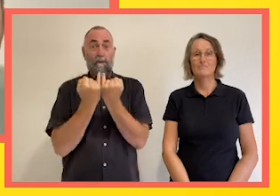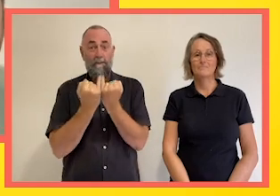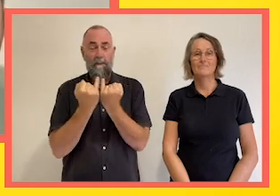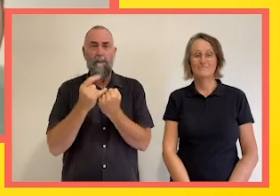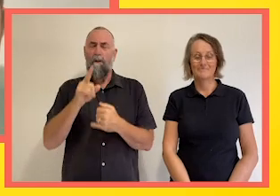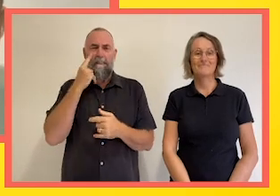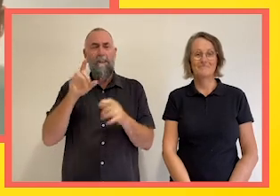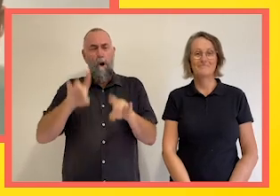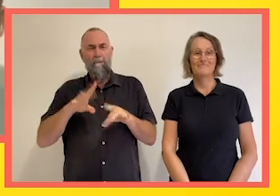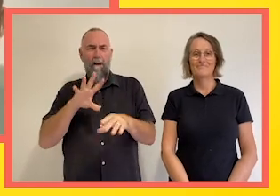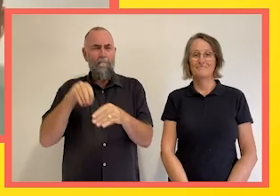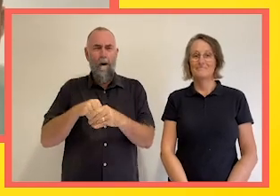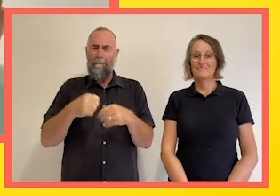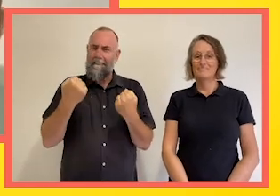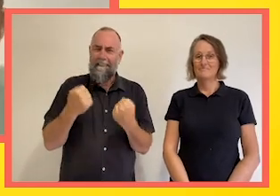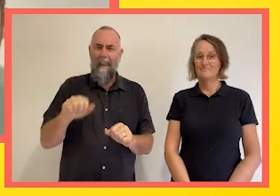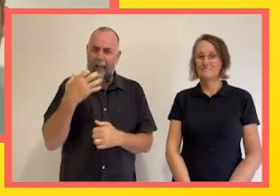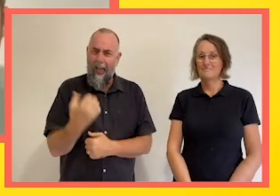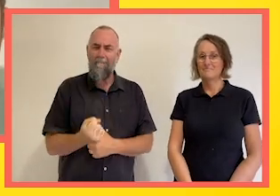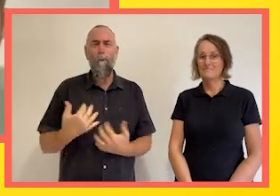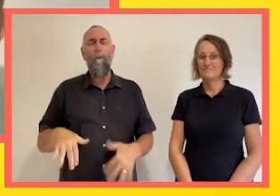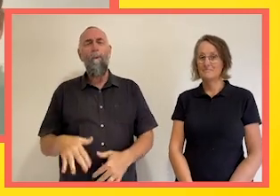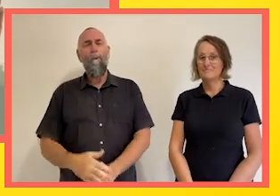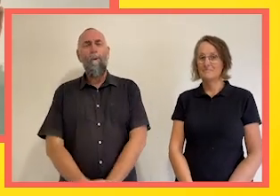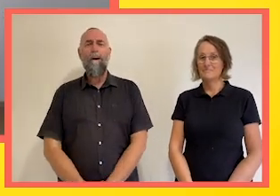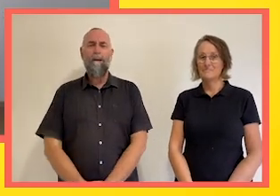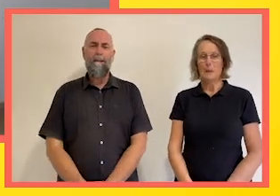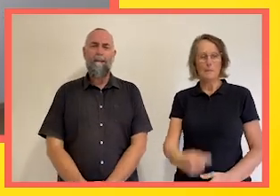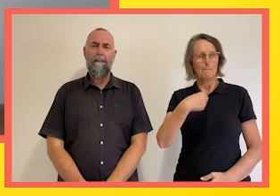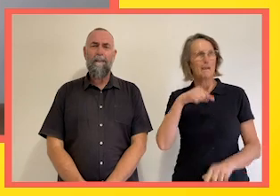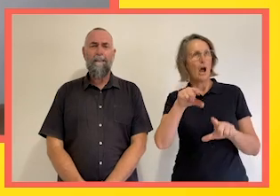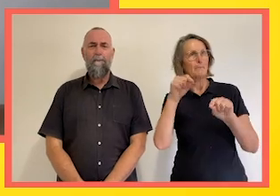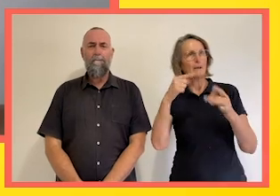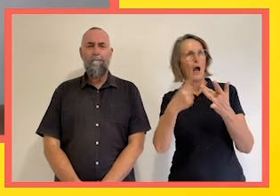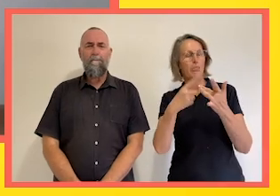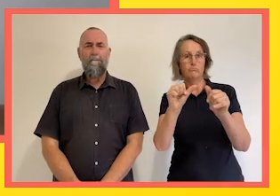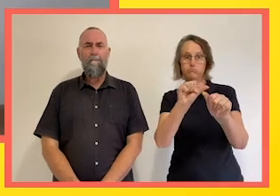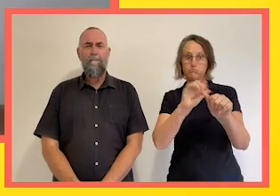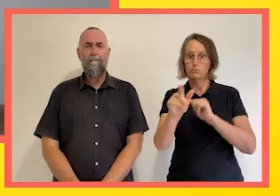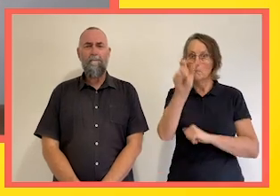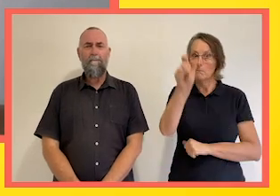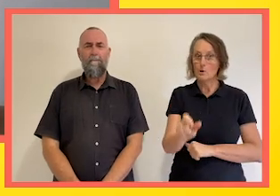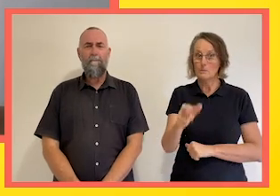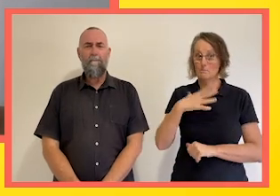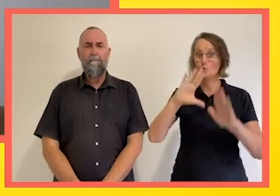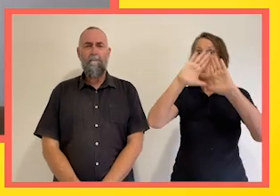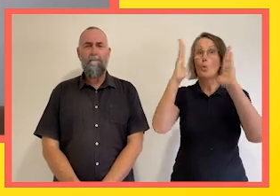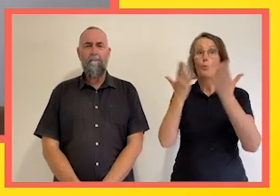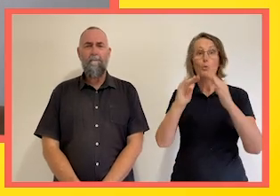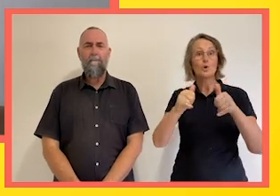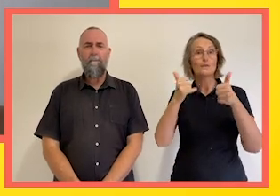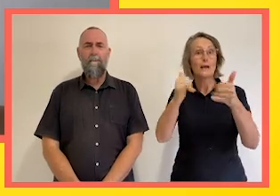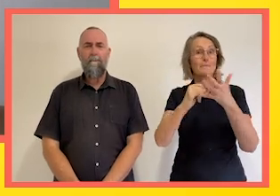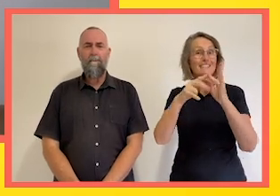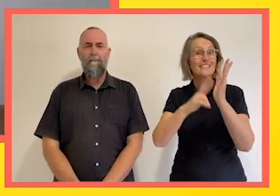still going hard in the tennis. What's your best of the rest moment, Sarah? My best of the rest moment would be as the World Cup season draws